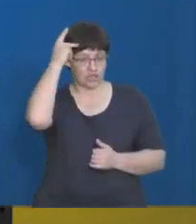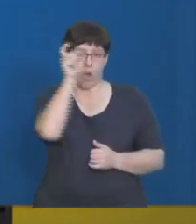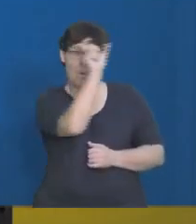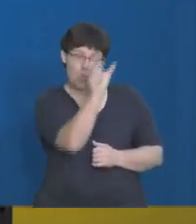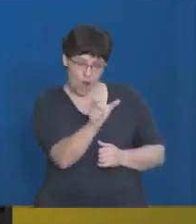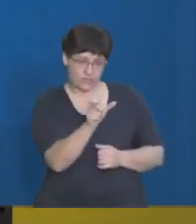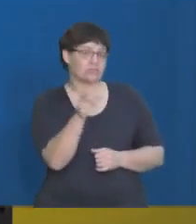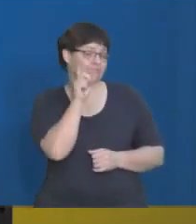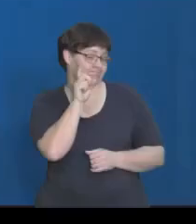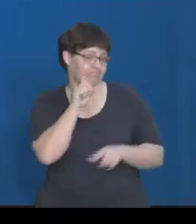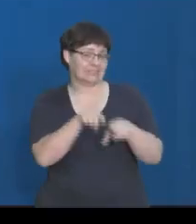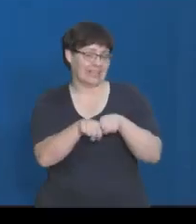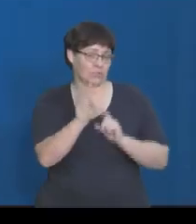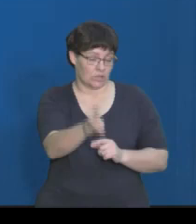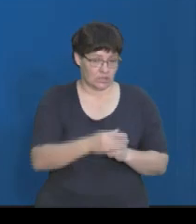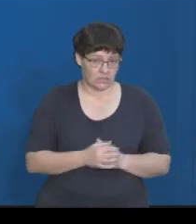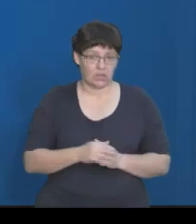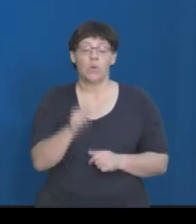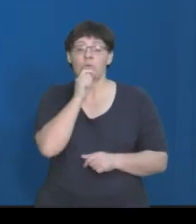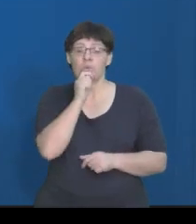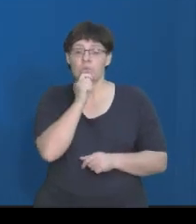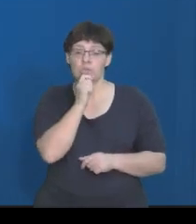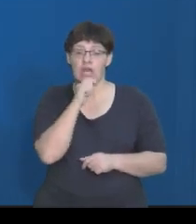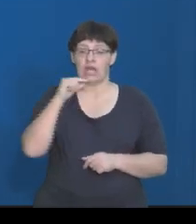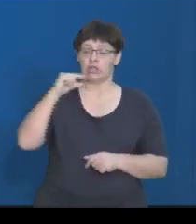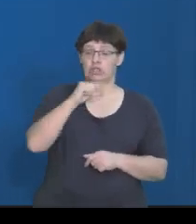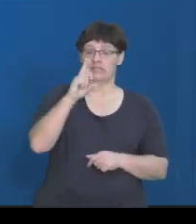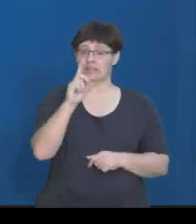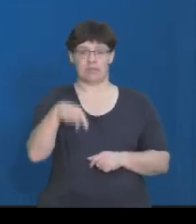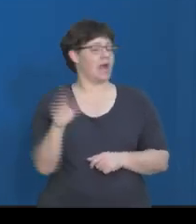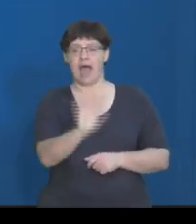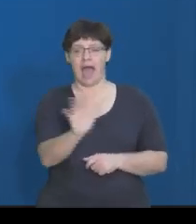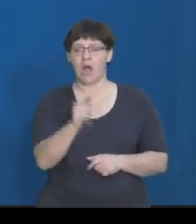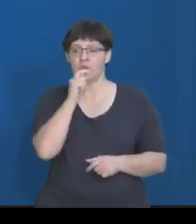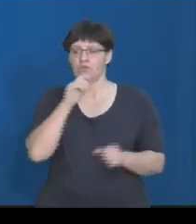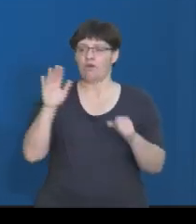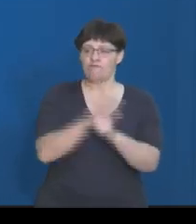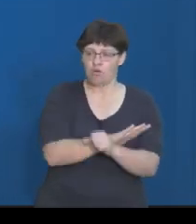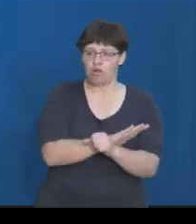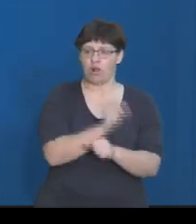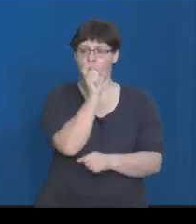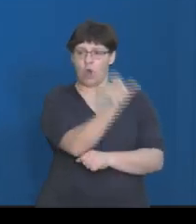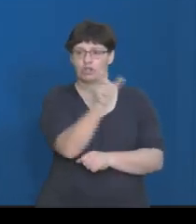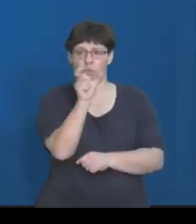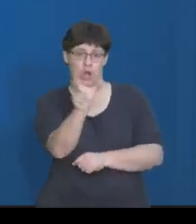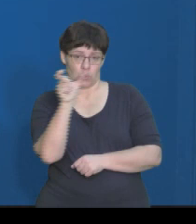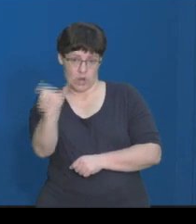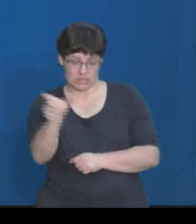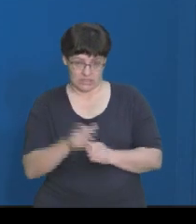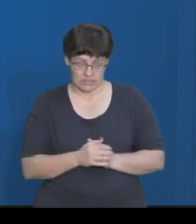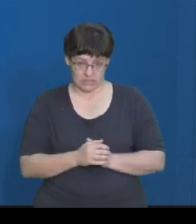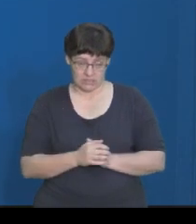terms, right? Do not use abbreviations or acronyms in any section or in any part of this